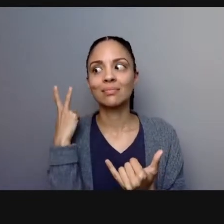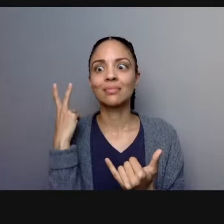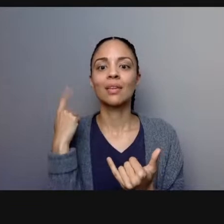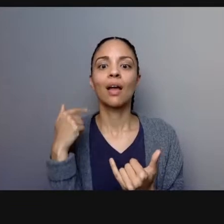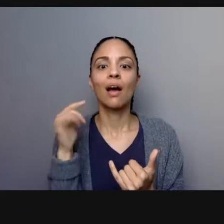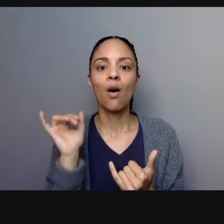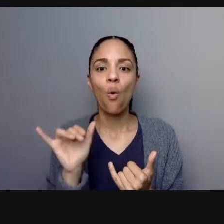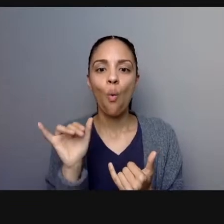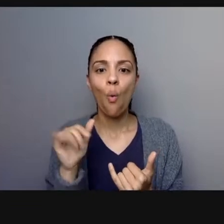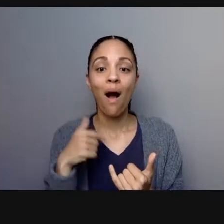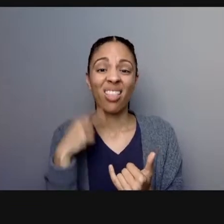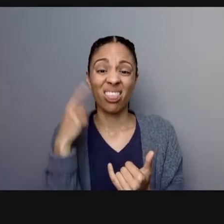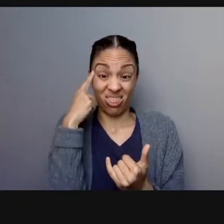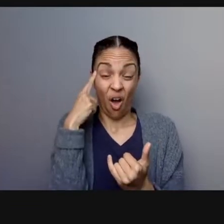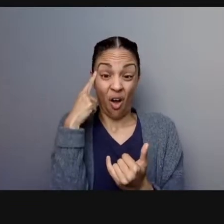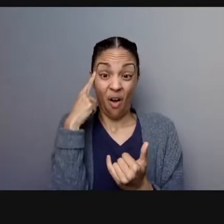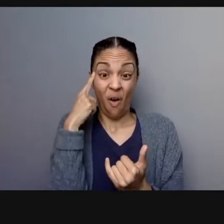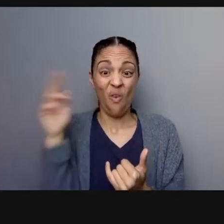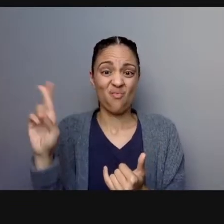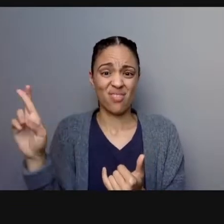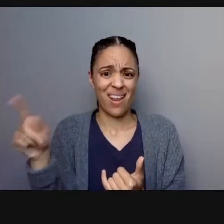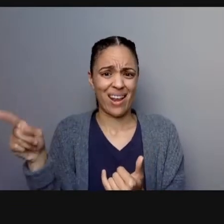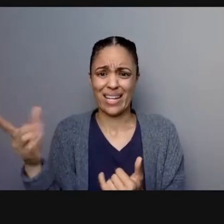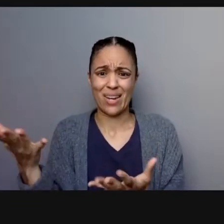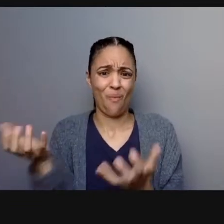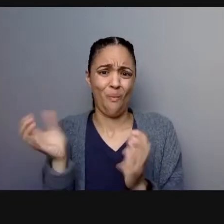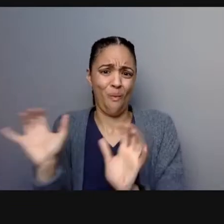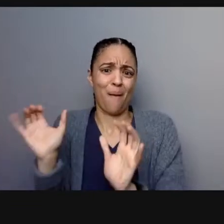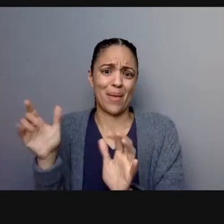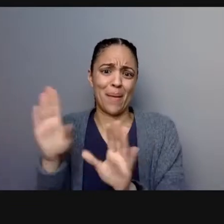me out the group. Okay, truth.